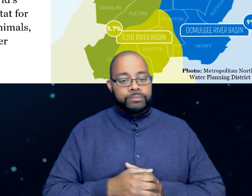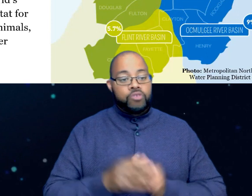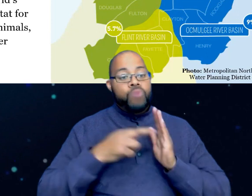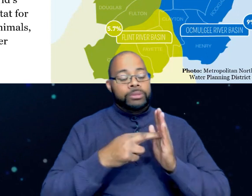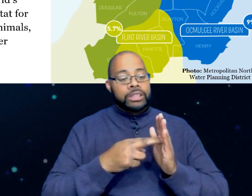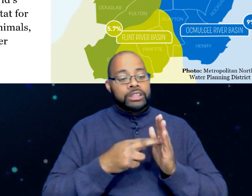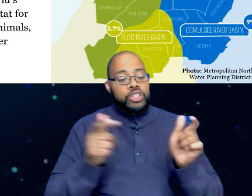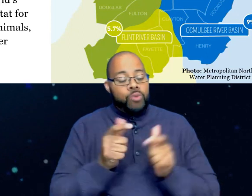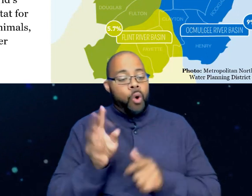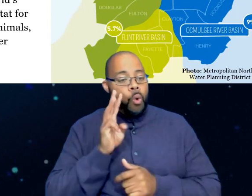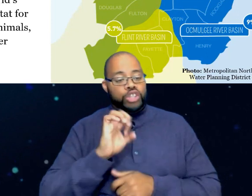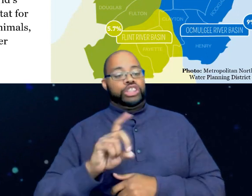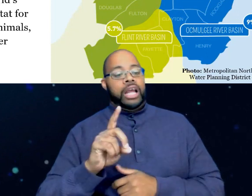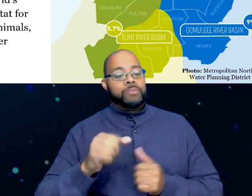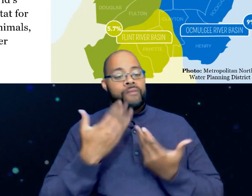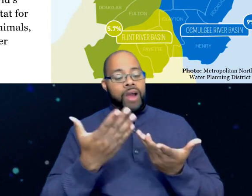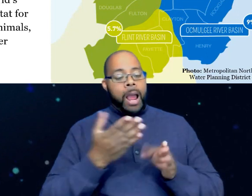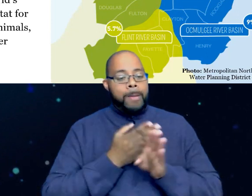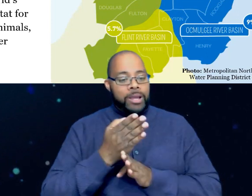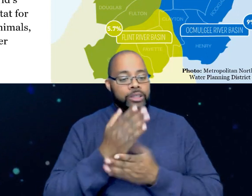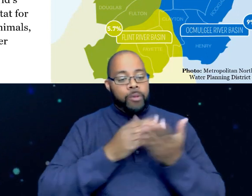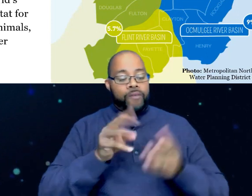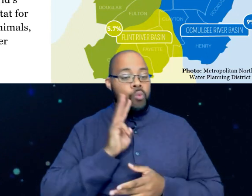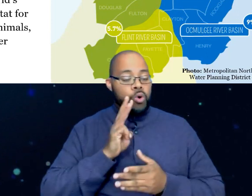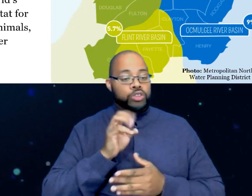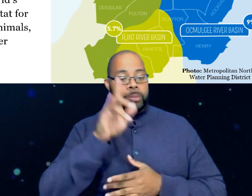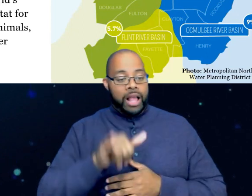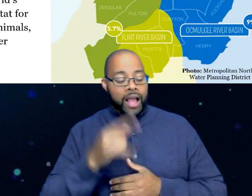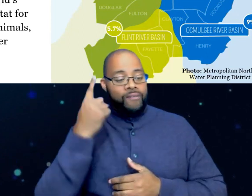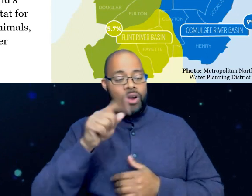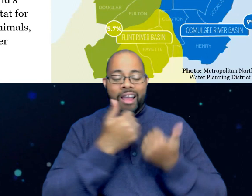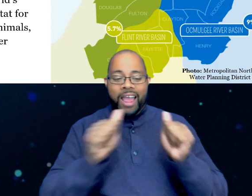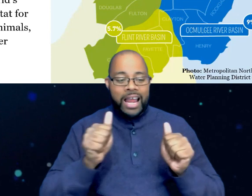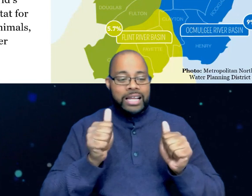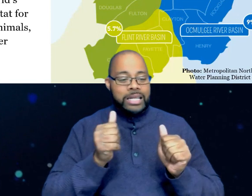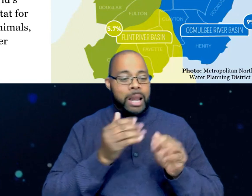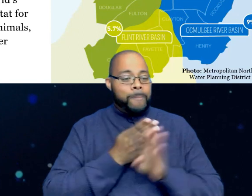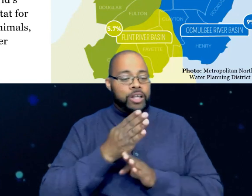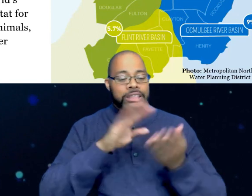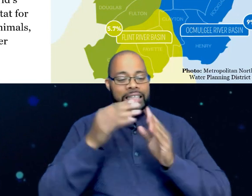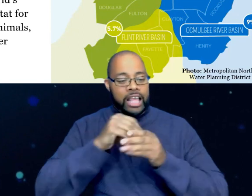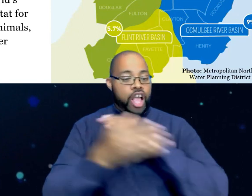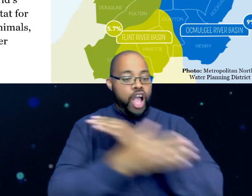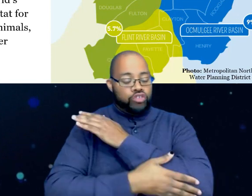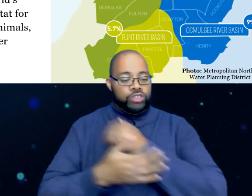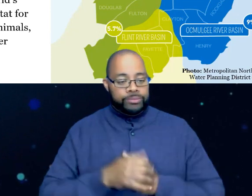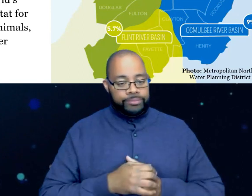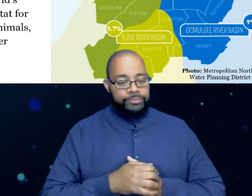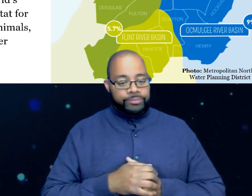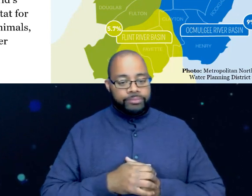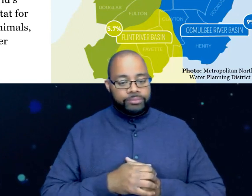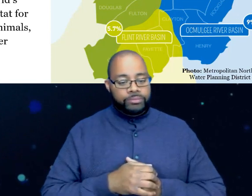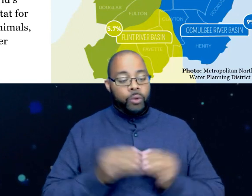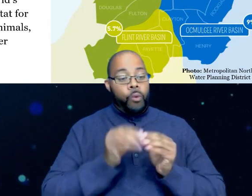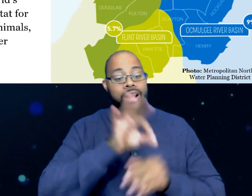representing the smallest watershed, providing a major portion of the water supply for any metro area in the country. More